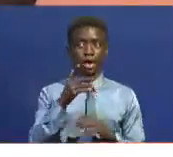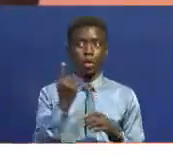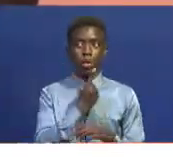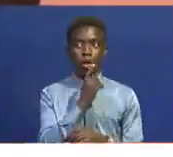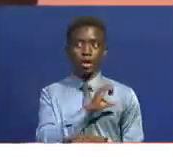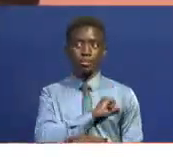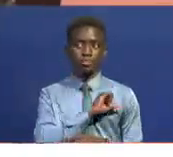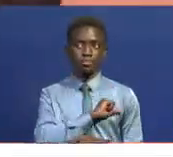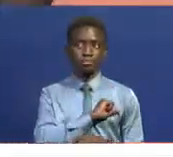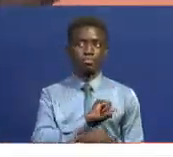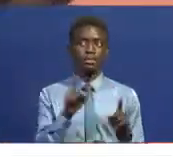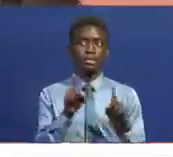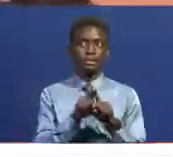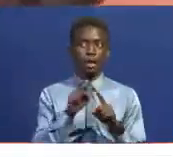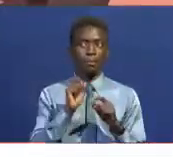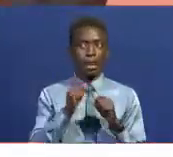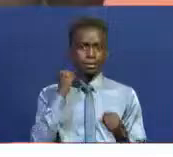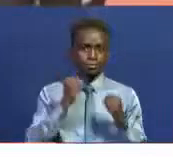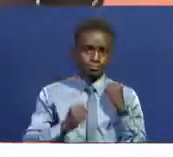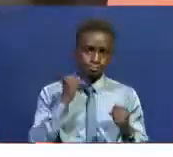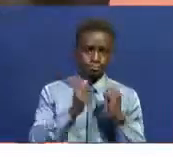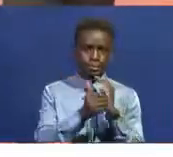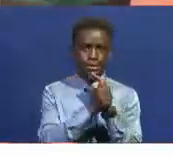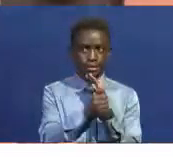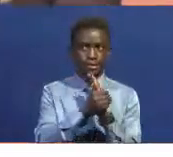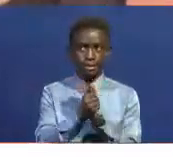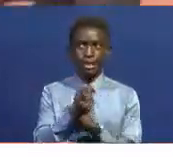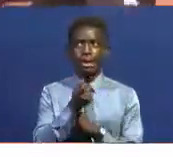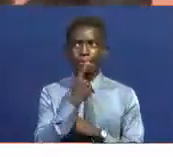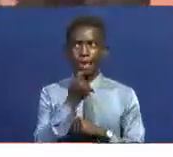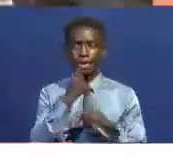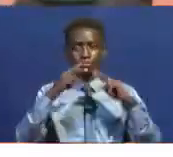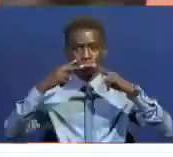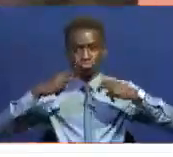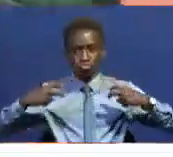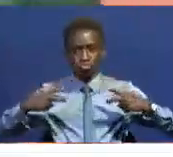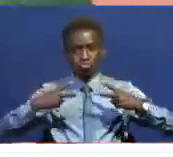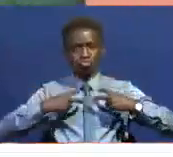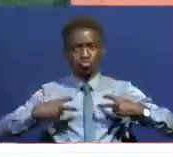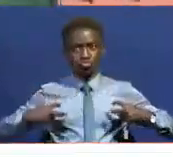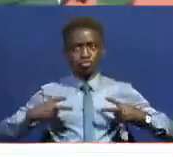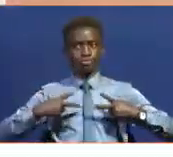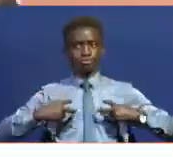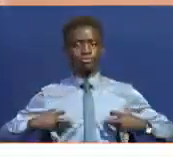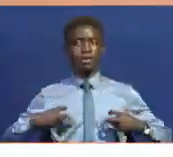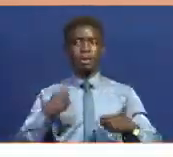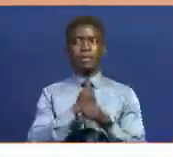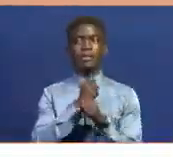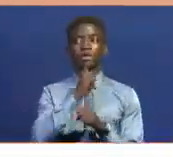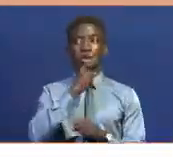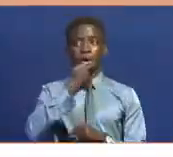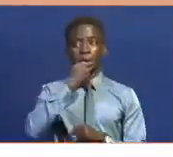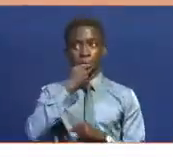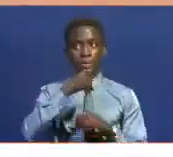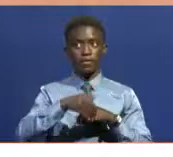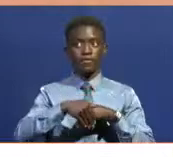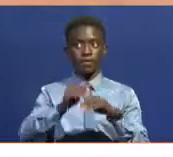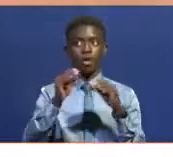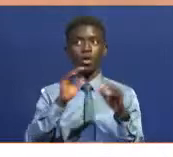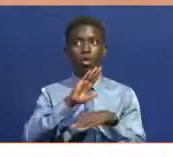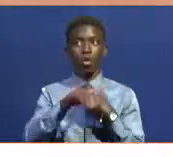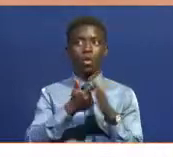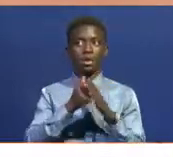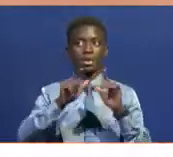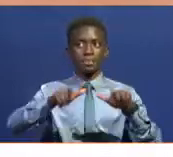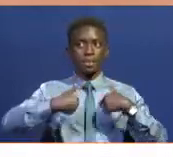but agility skills and medical assessment as well to ensure the referees meet the physical demands of officiating league